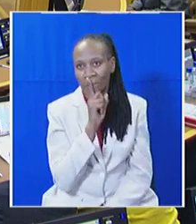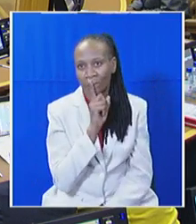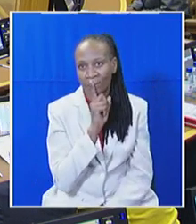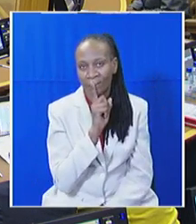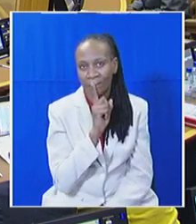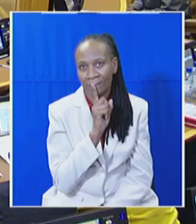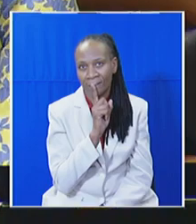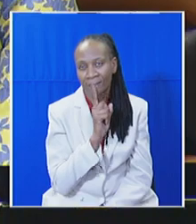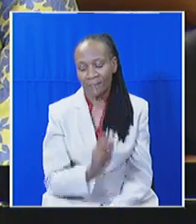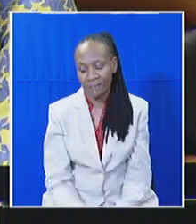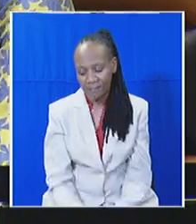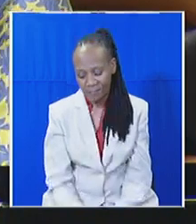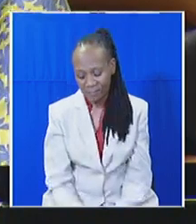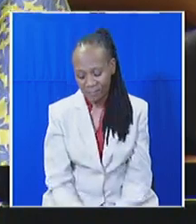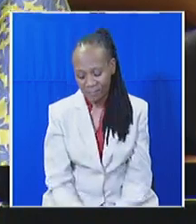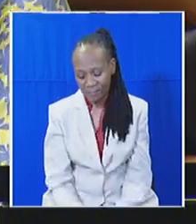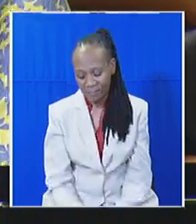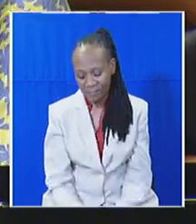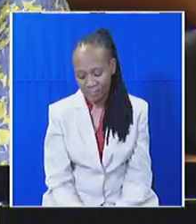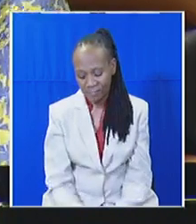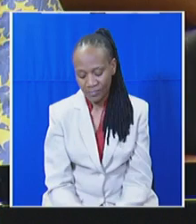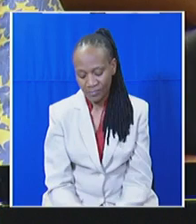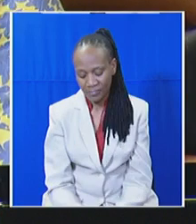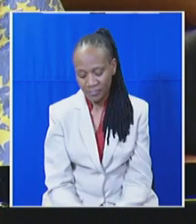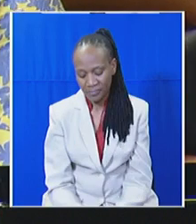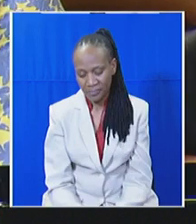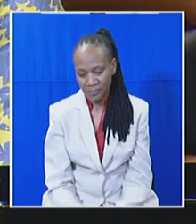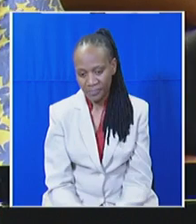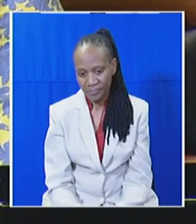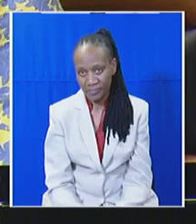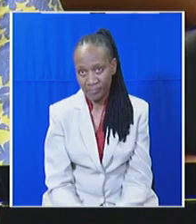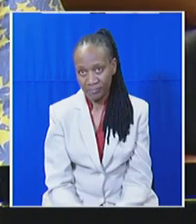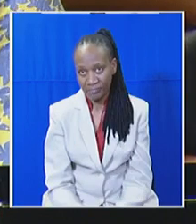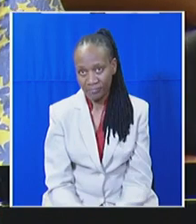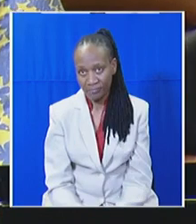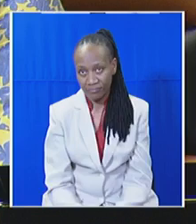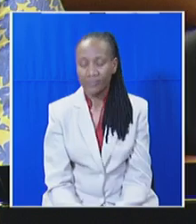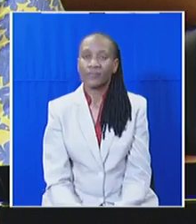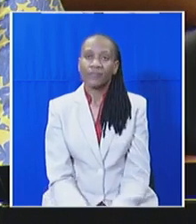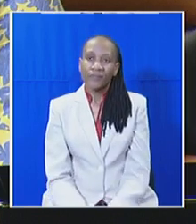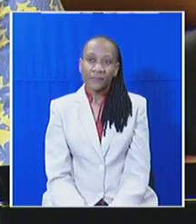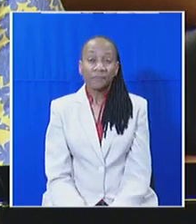I need to actually check the Hansard he was saying about the EFF.